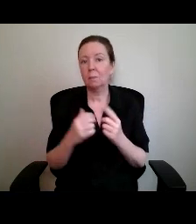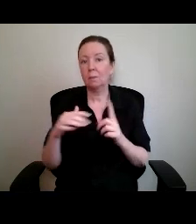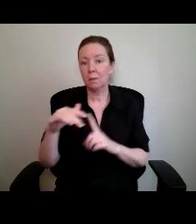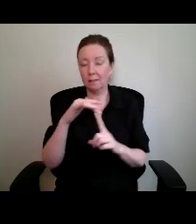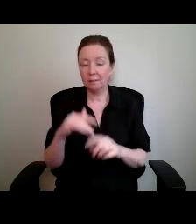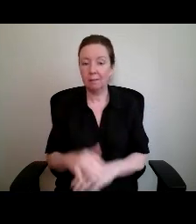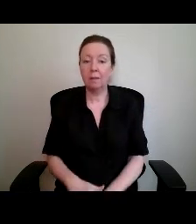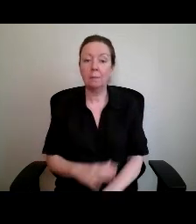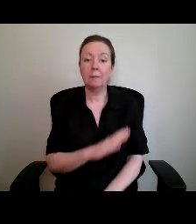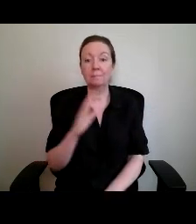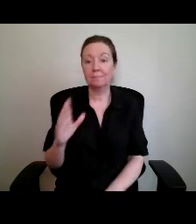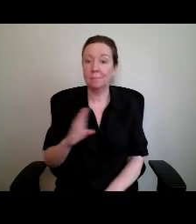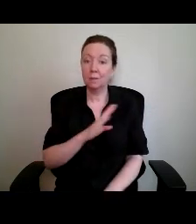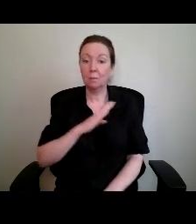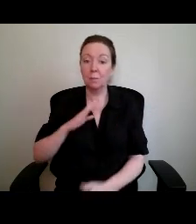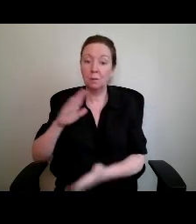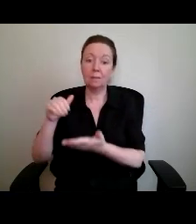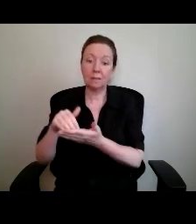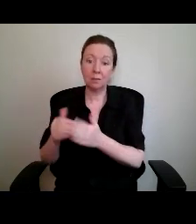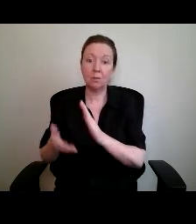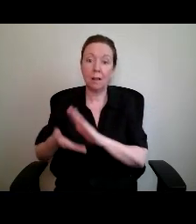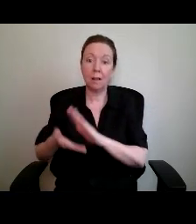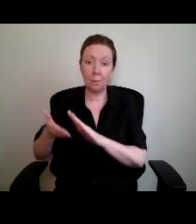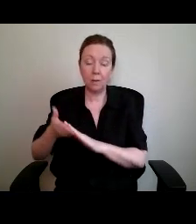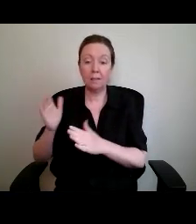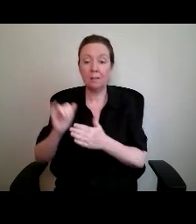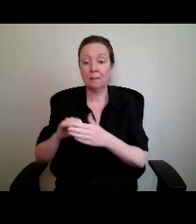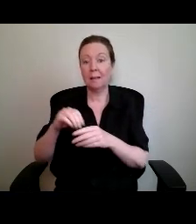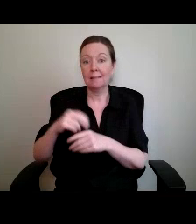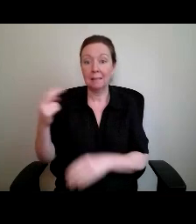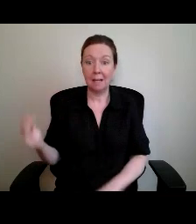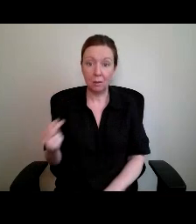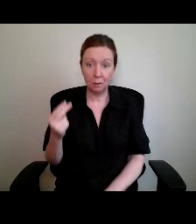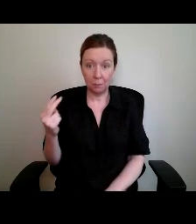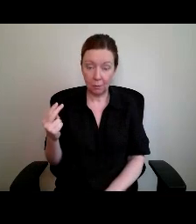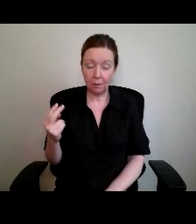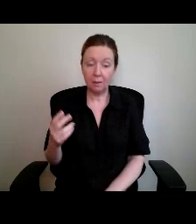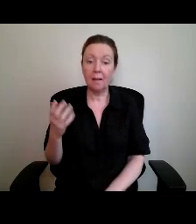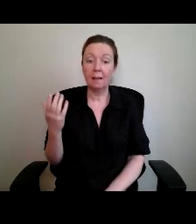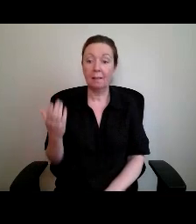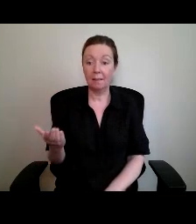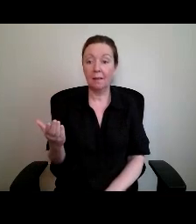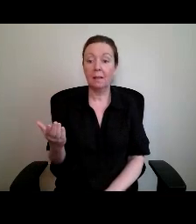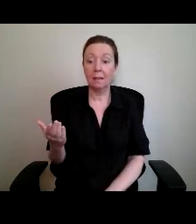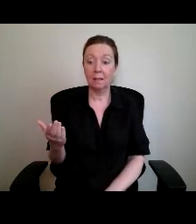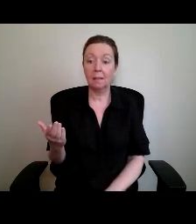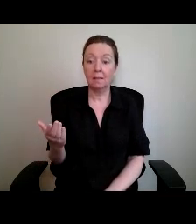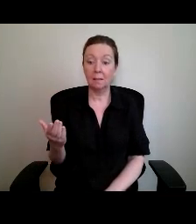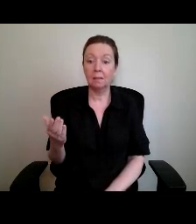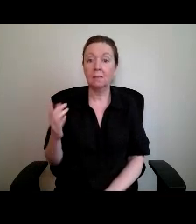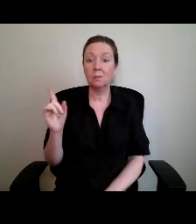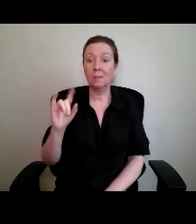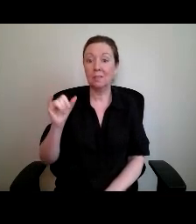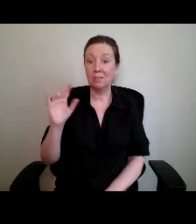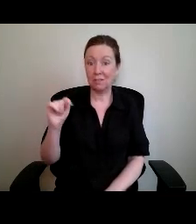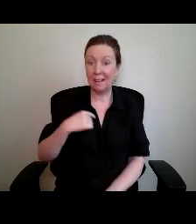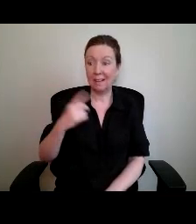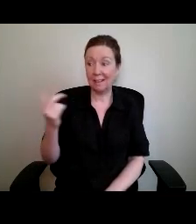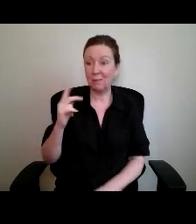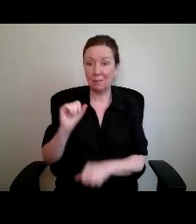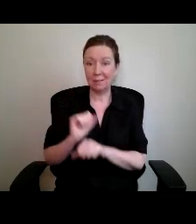environment. And then we have the Bureau of Central Operations, which is in Harrisburg, and that is where Janet and I